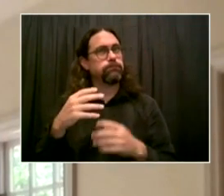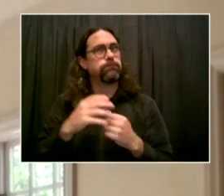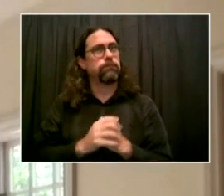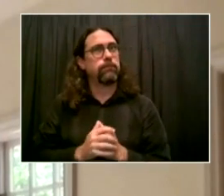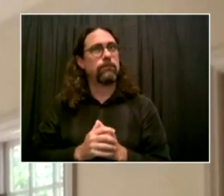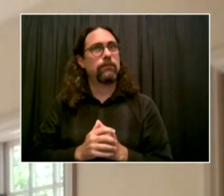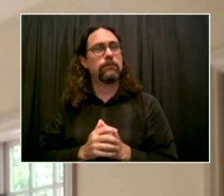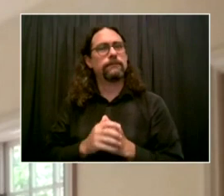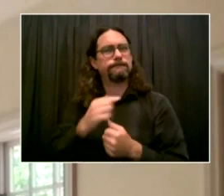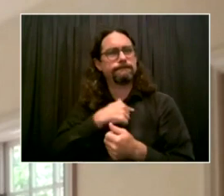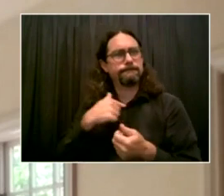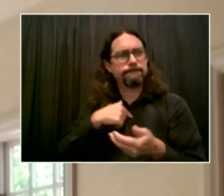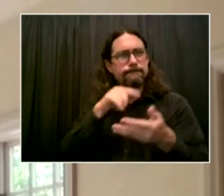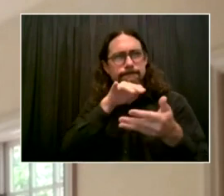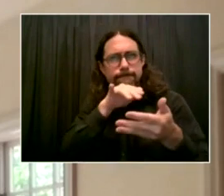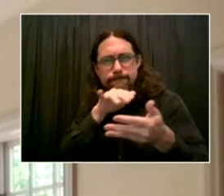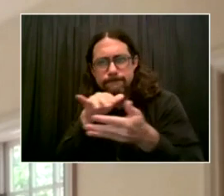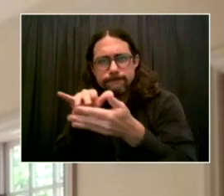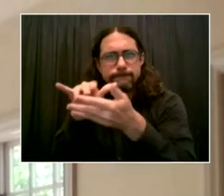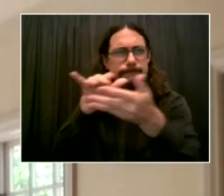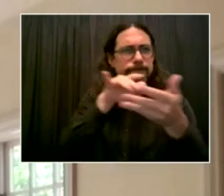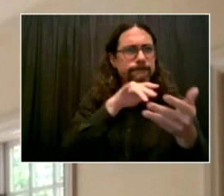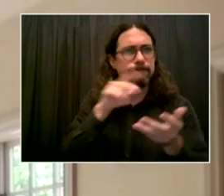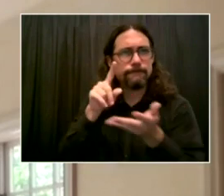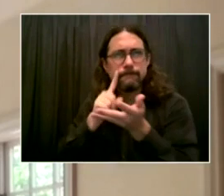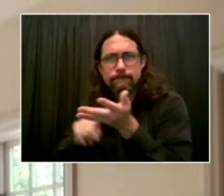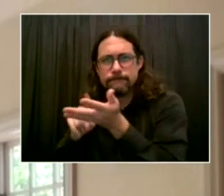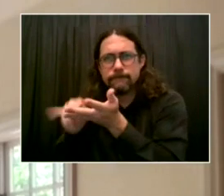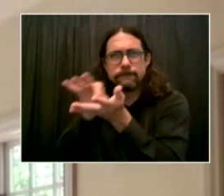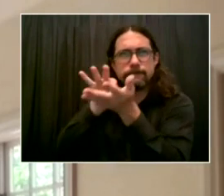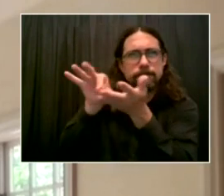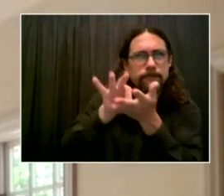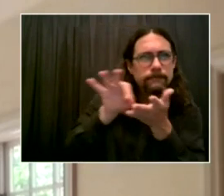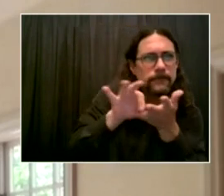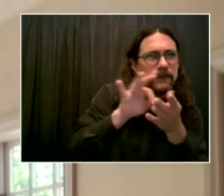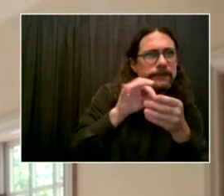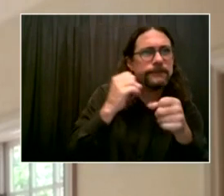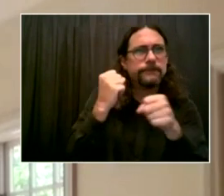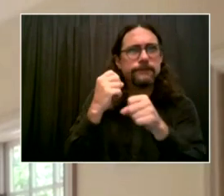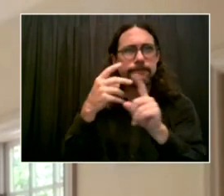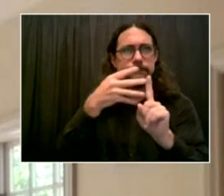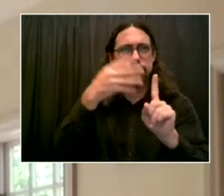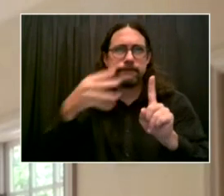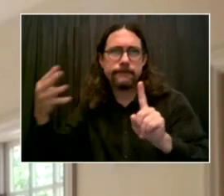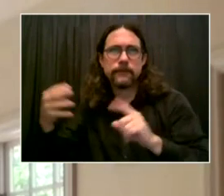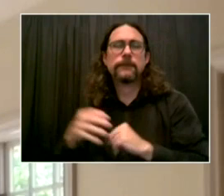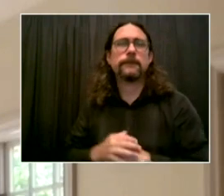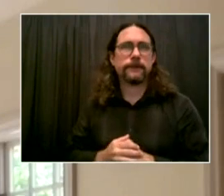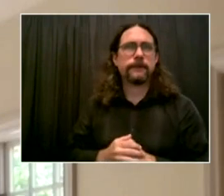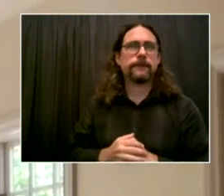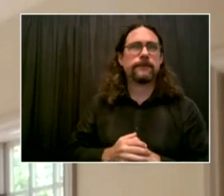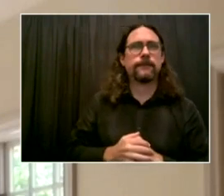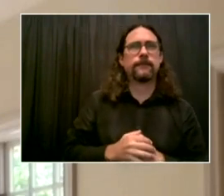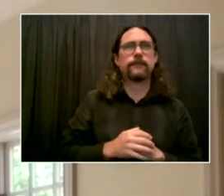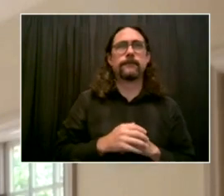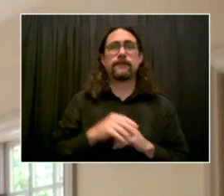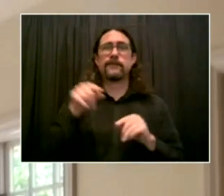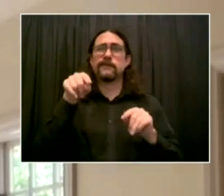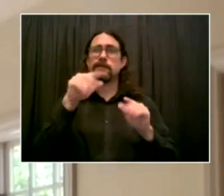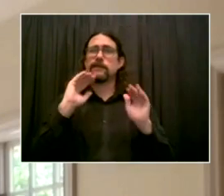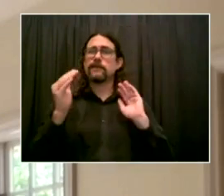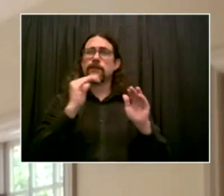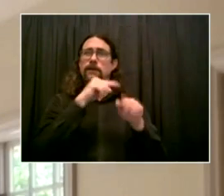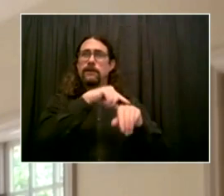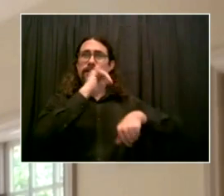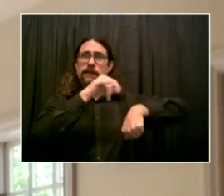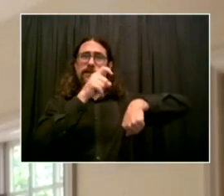swift vaccine rollout in New York City has played a pivotal role in reducing the COVID-19 burden and in curbing surges